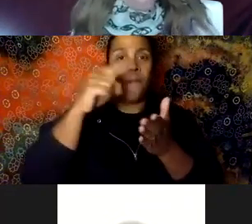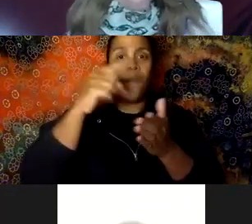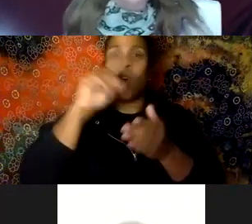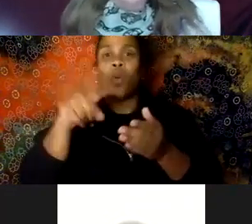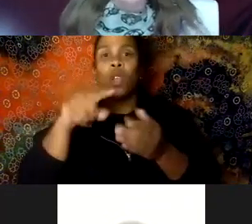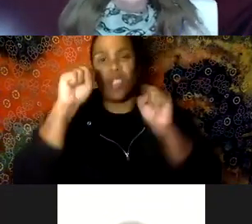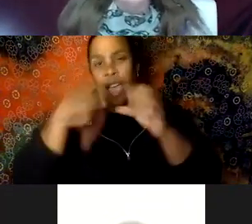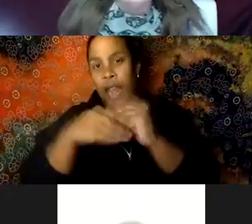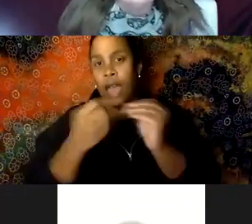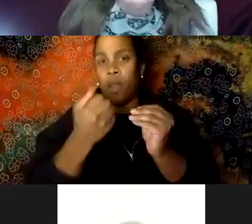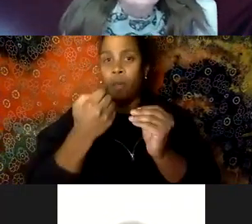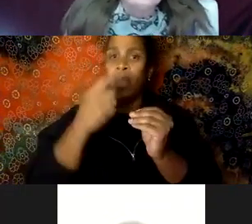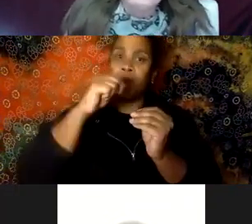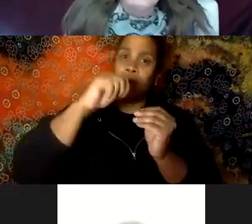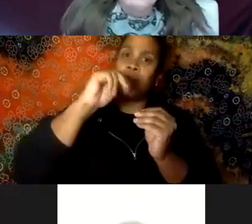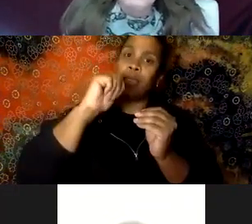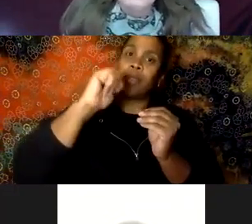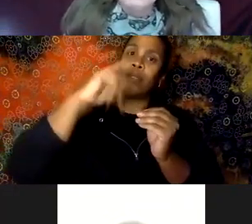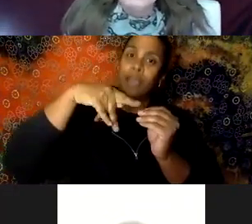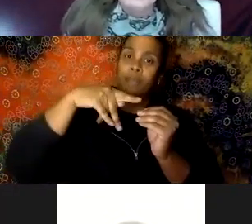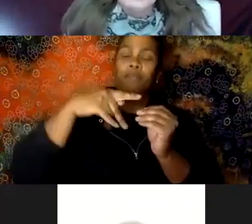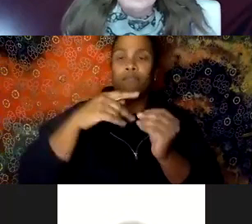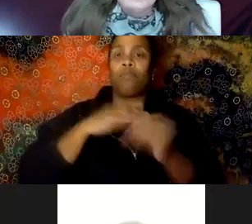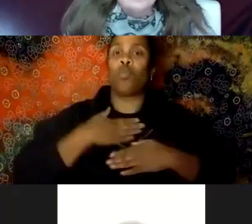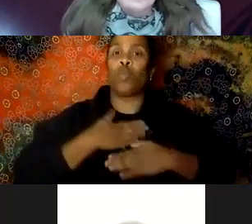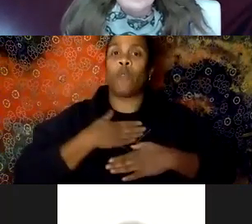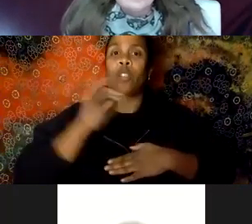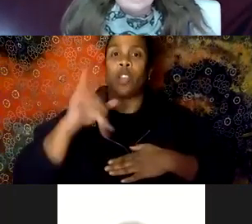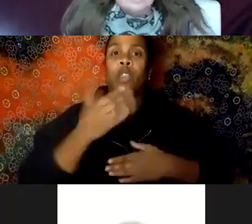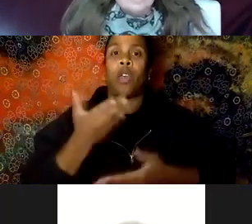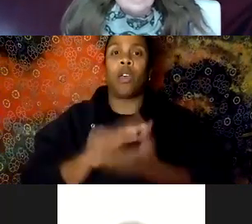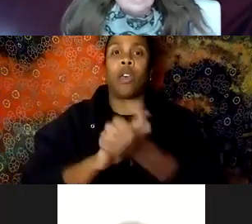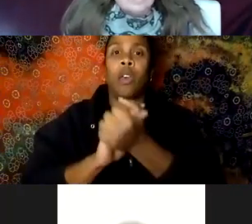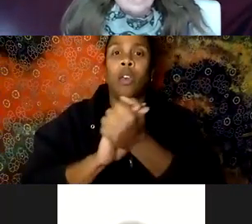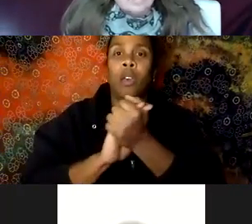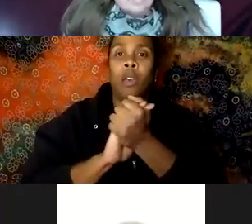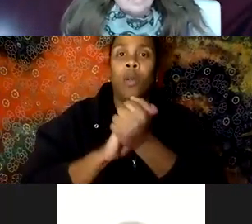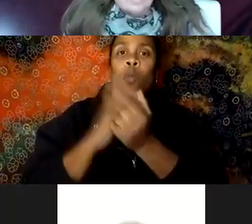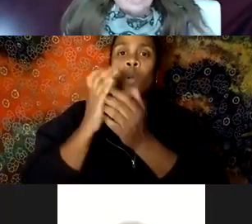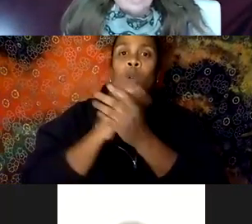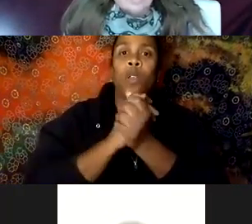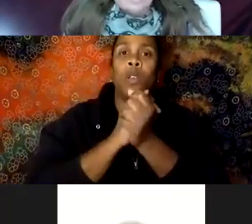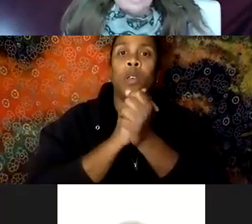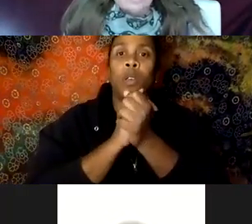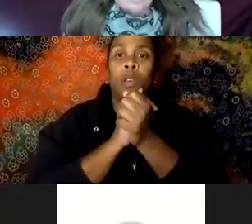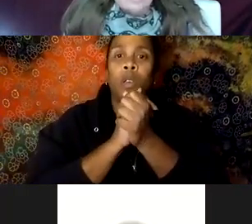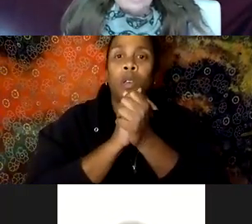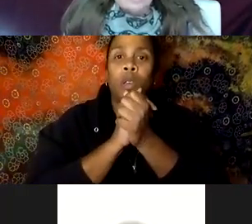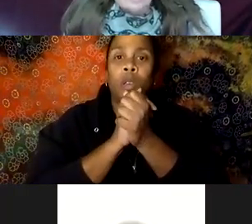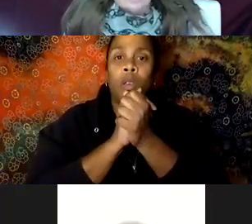We appreciate that as a way that we can reach more and more people with our events. Someone that's here tonight